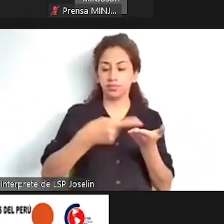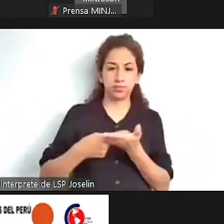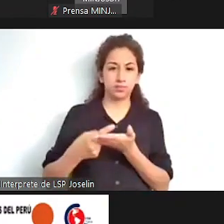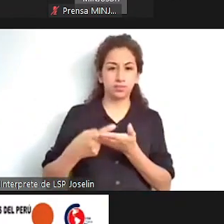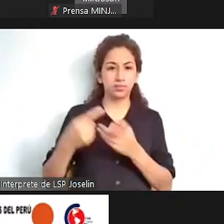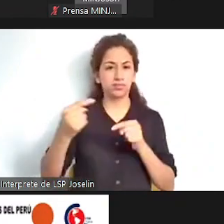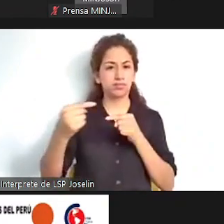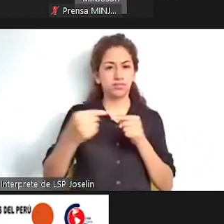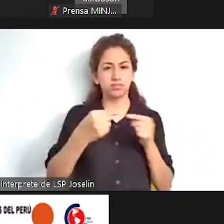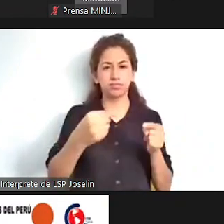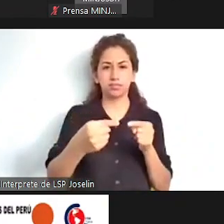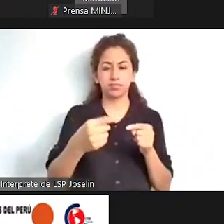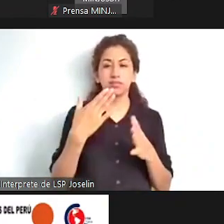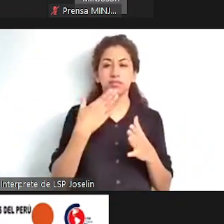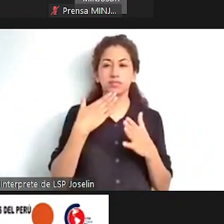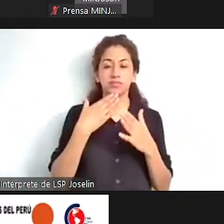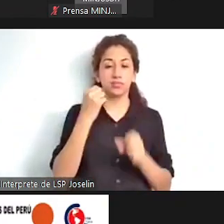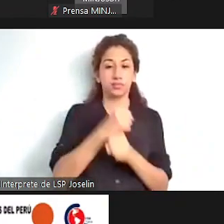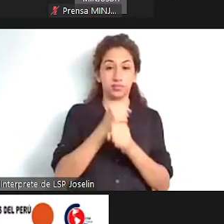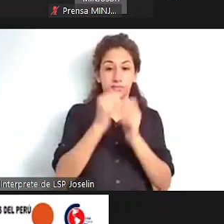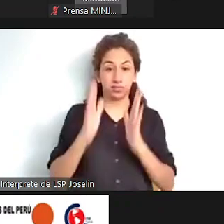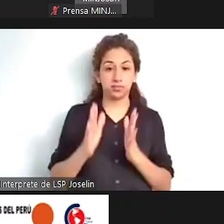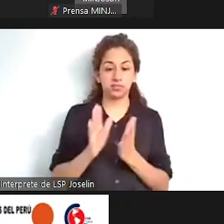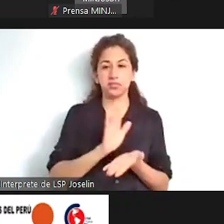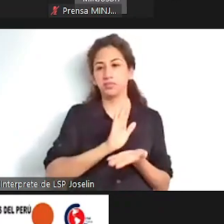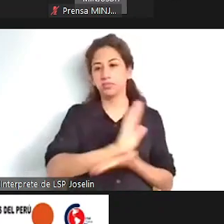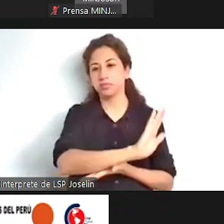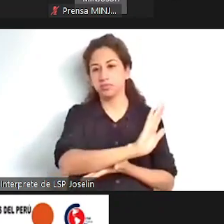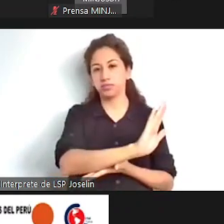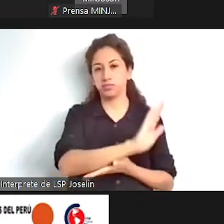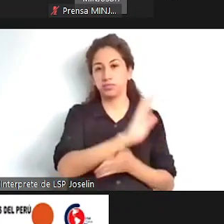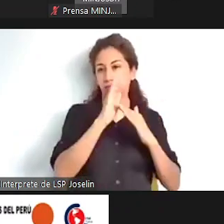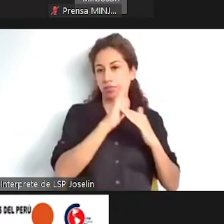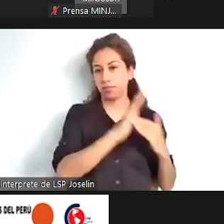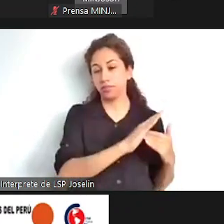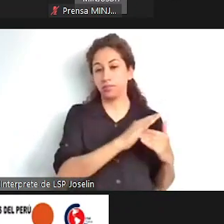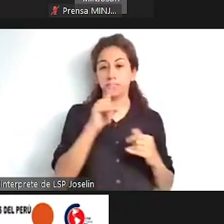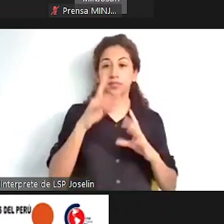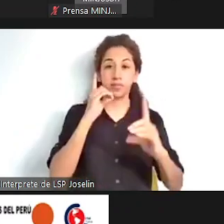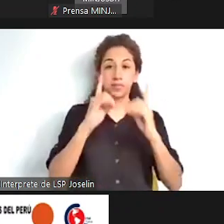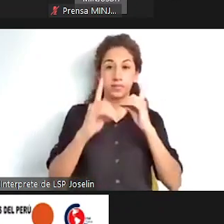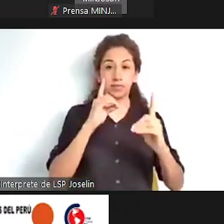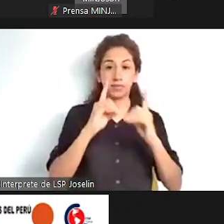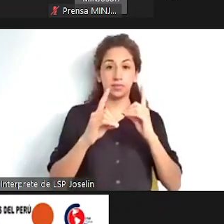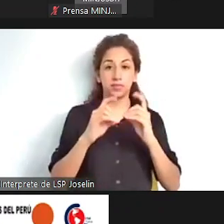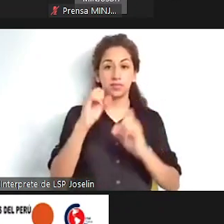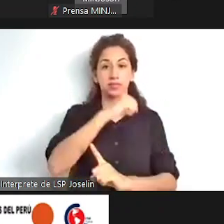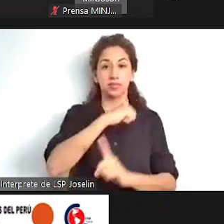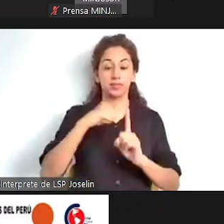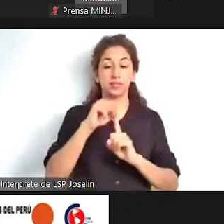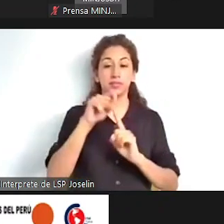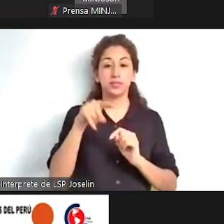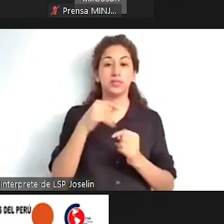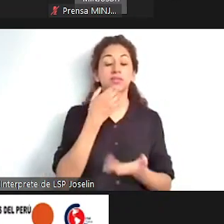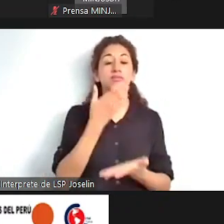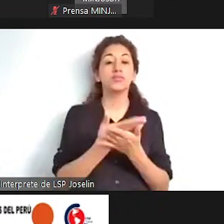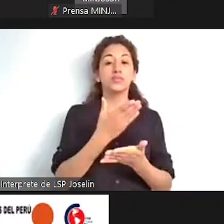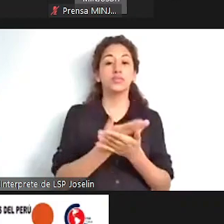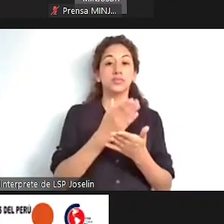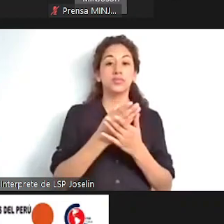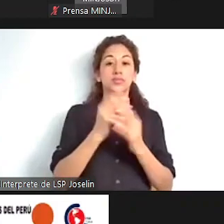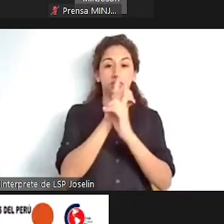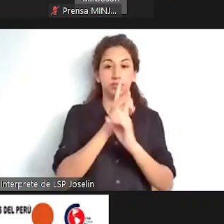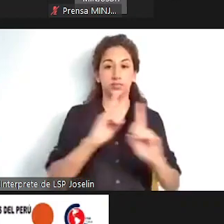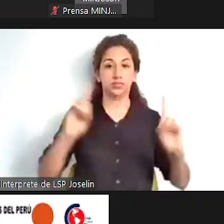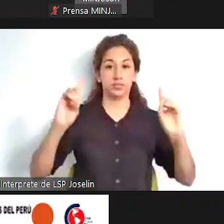productiveness was workers were ignored during this implementation and social dialogue